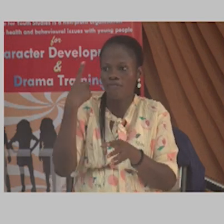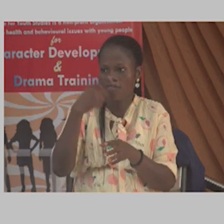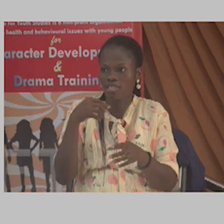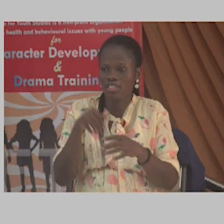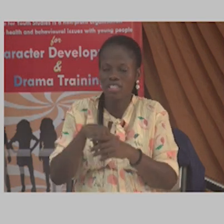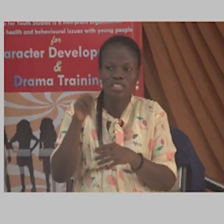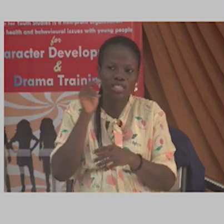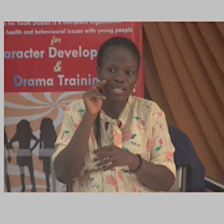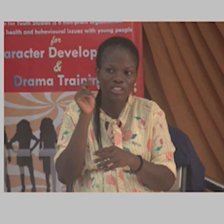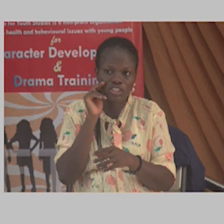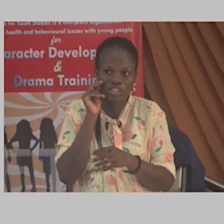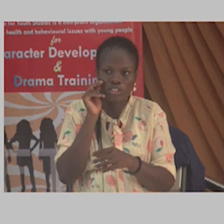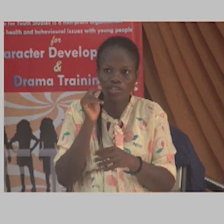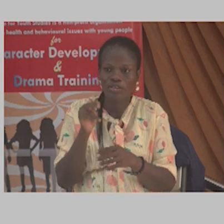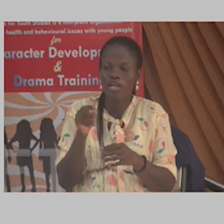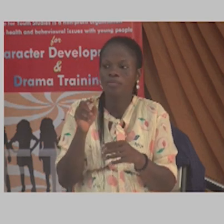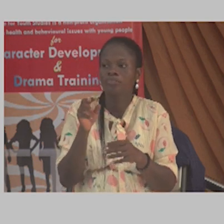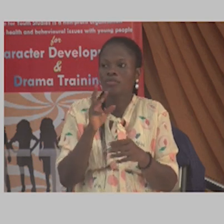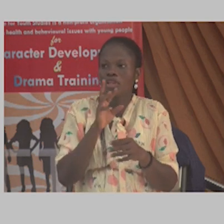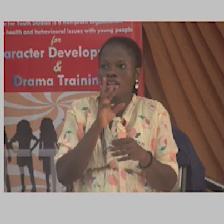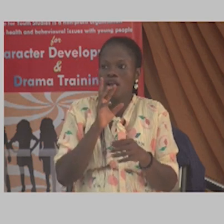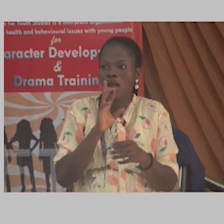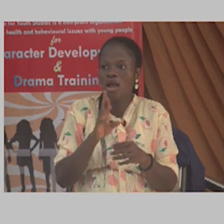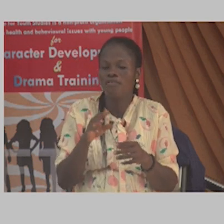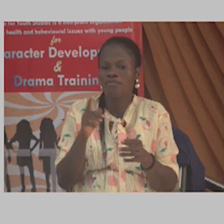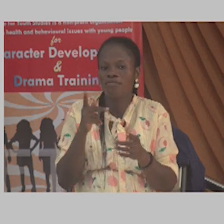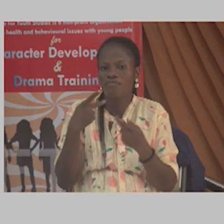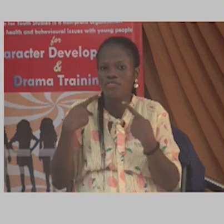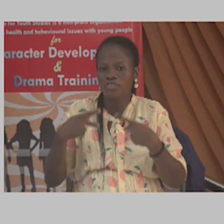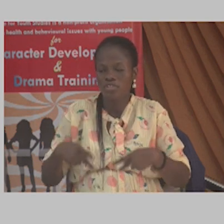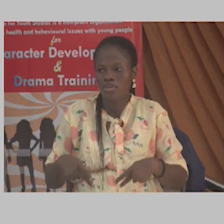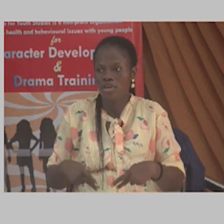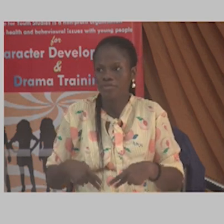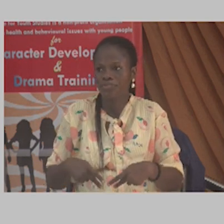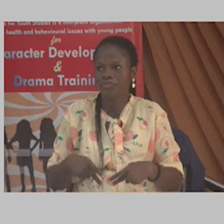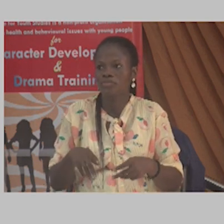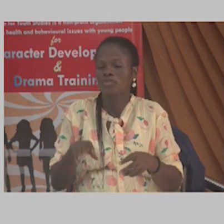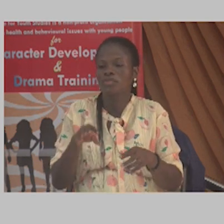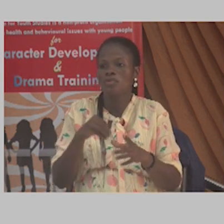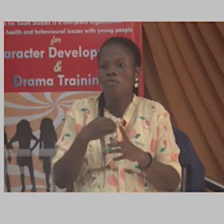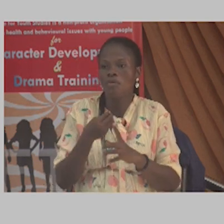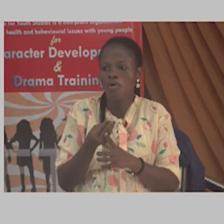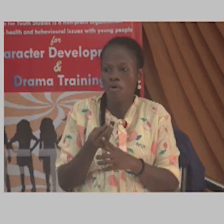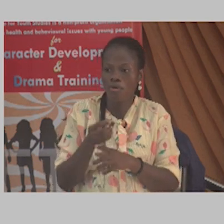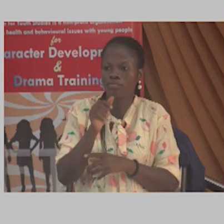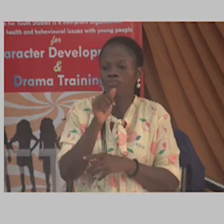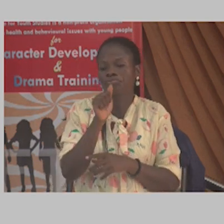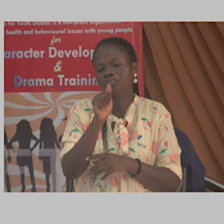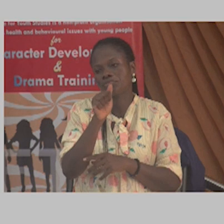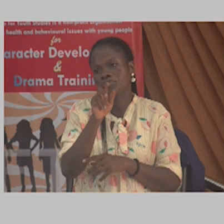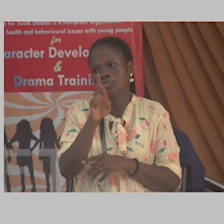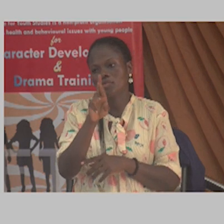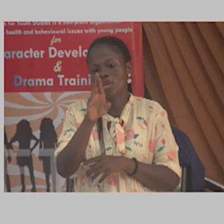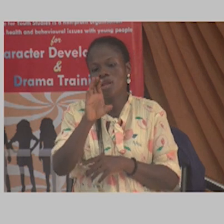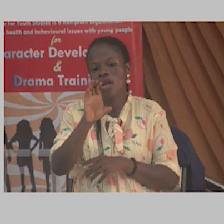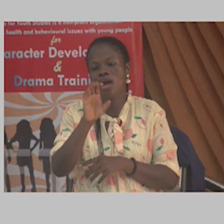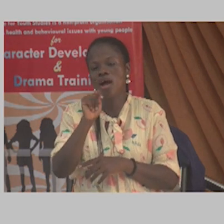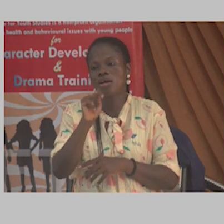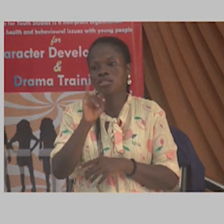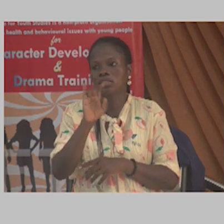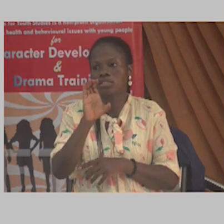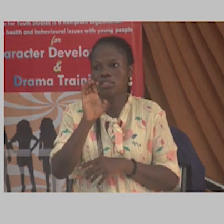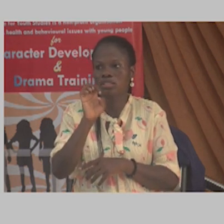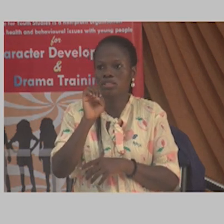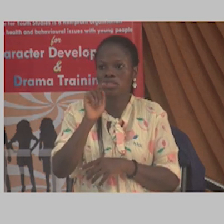be categorized into the physical or architectural barrier, information or